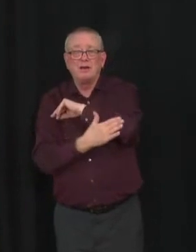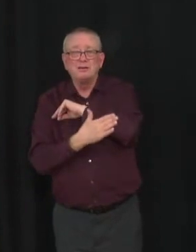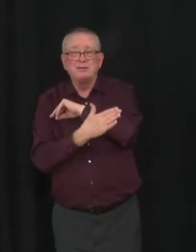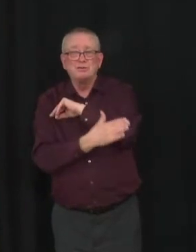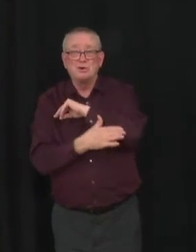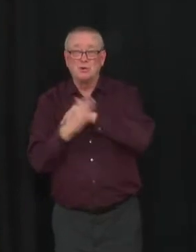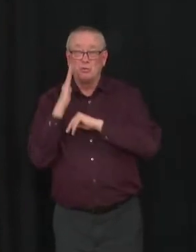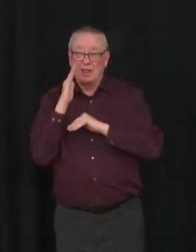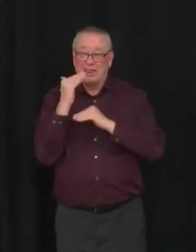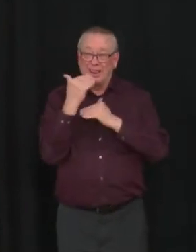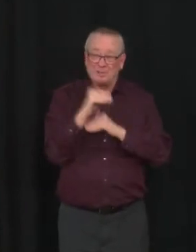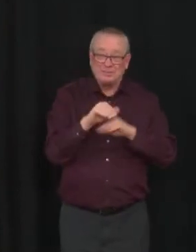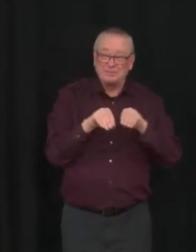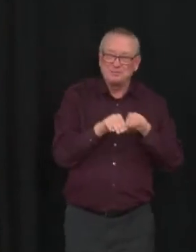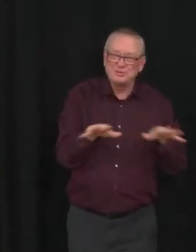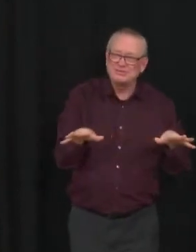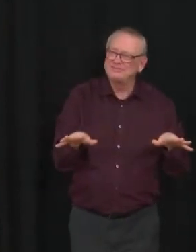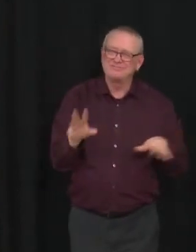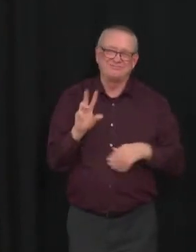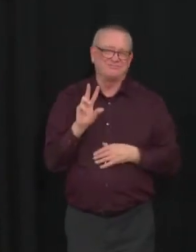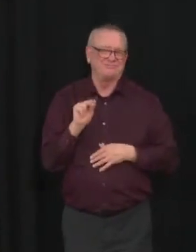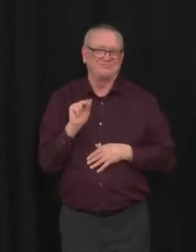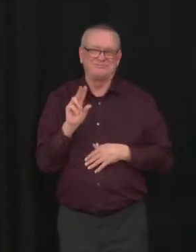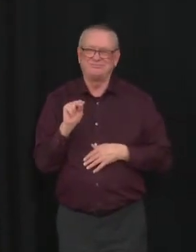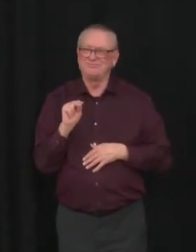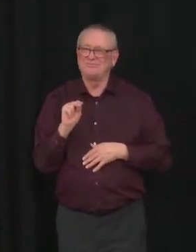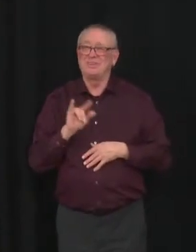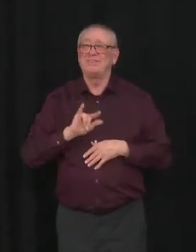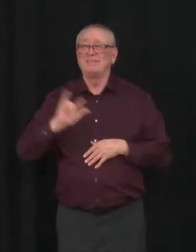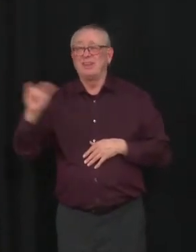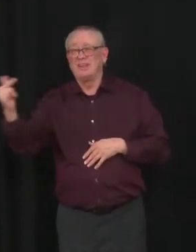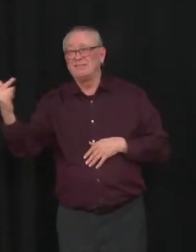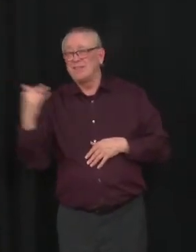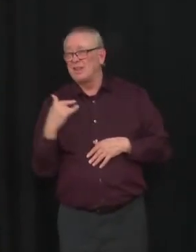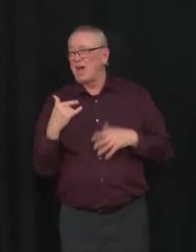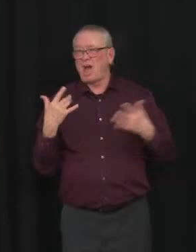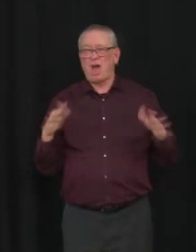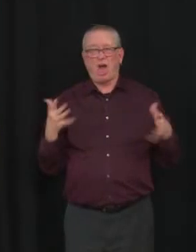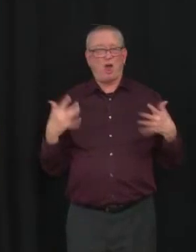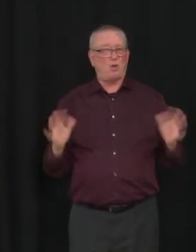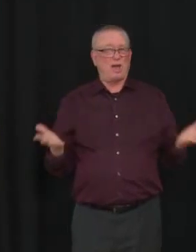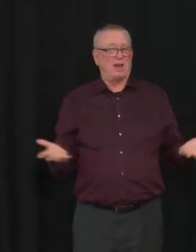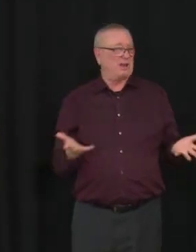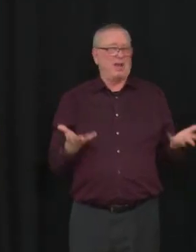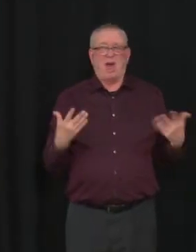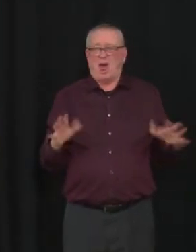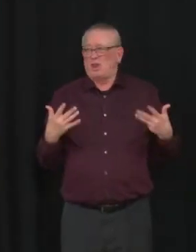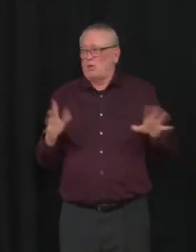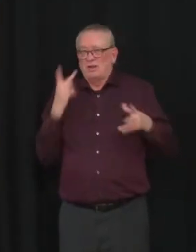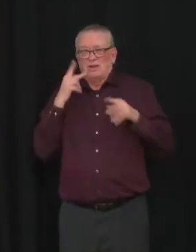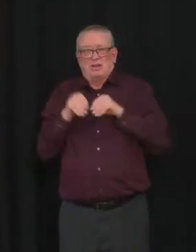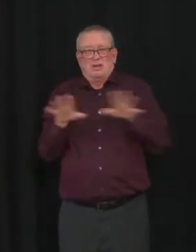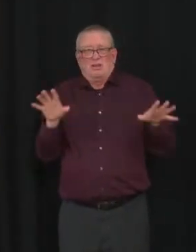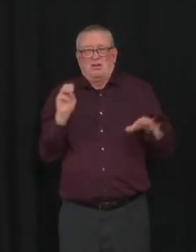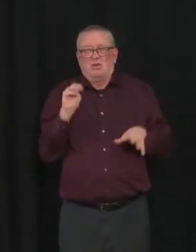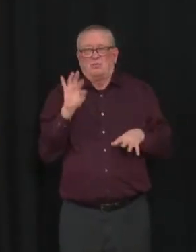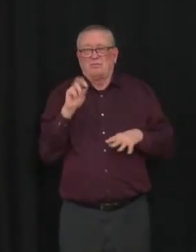rapidly through community transmission, and so there's no keeping it out of the country any longer.